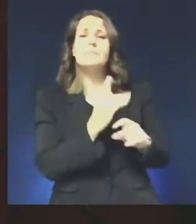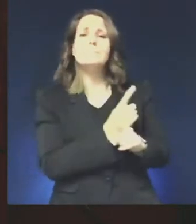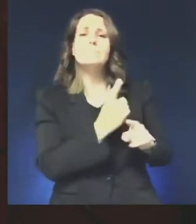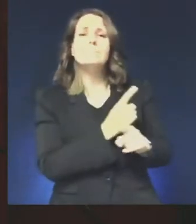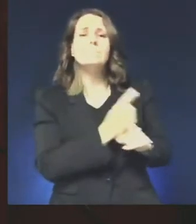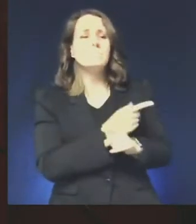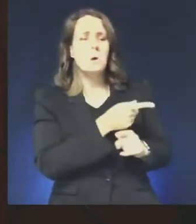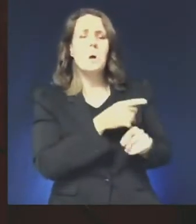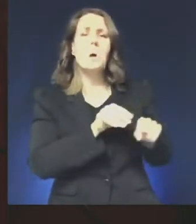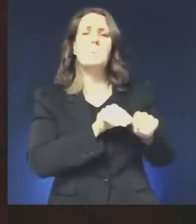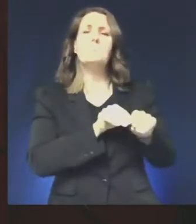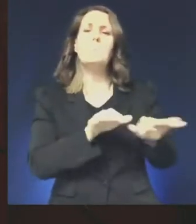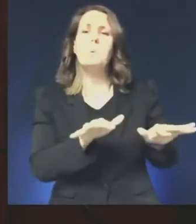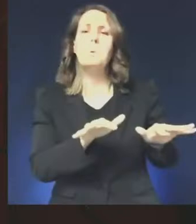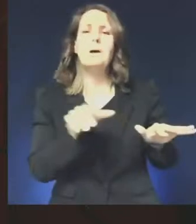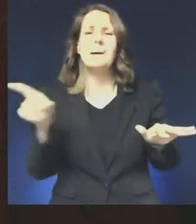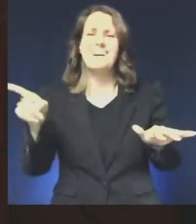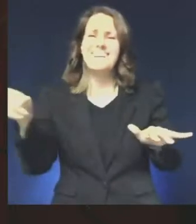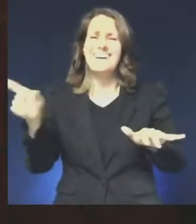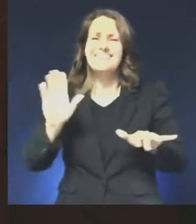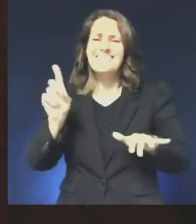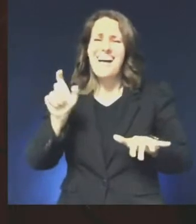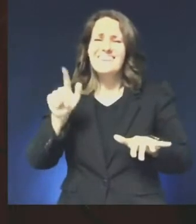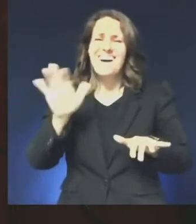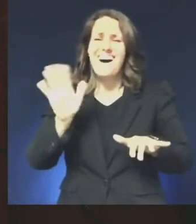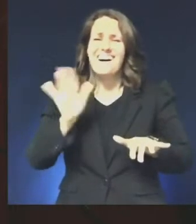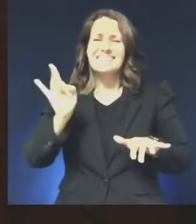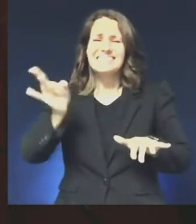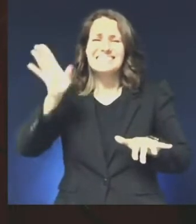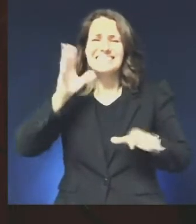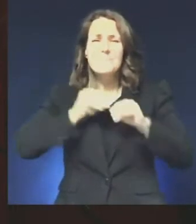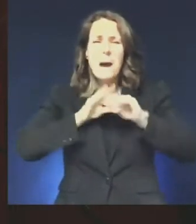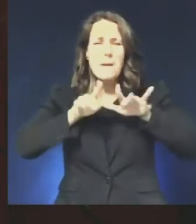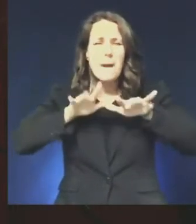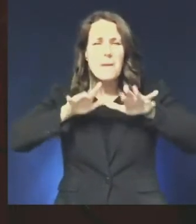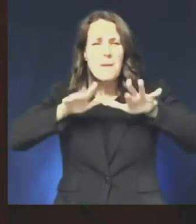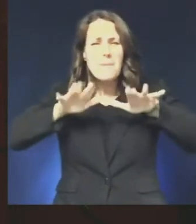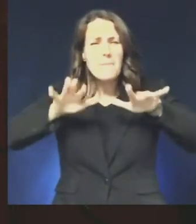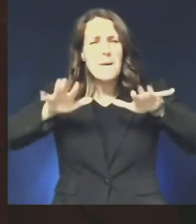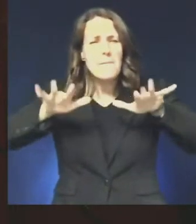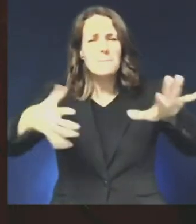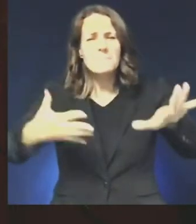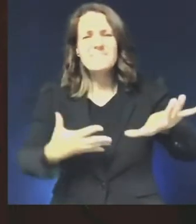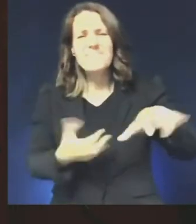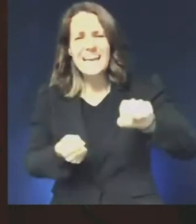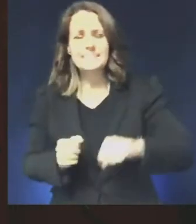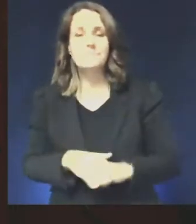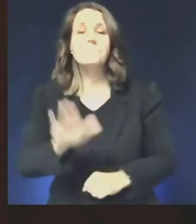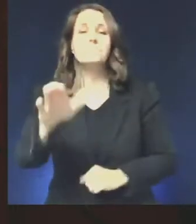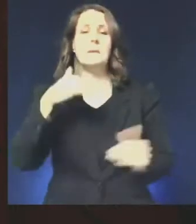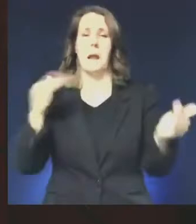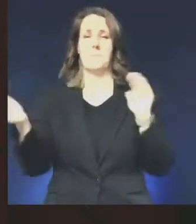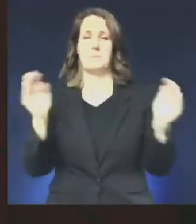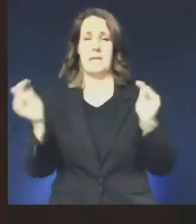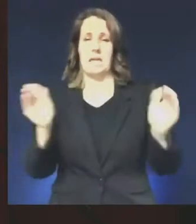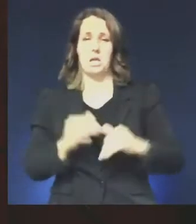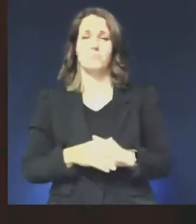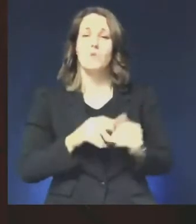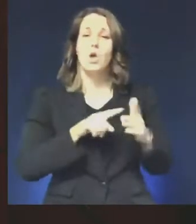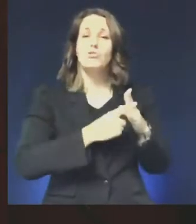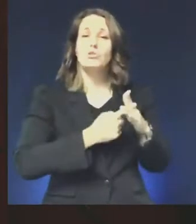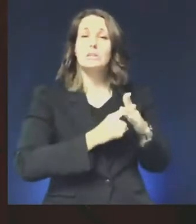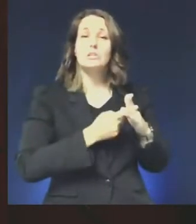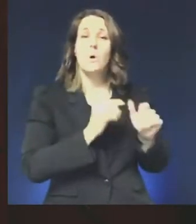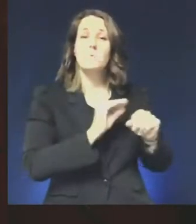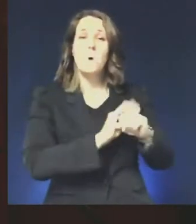give you an example. With the original strain of COVID-19, an infected person was likely to infect